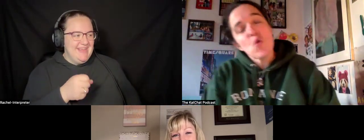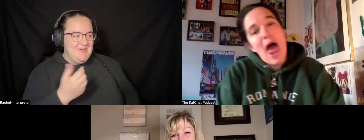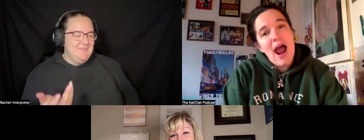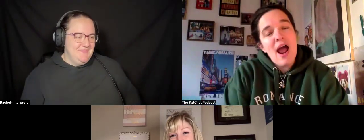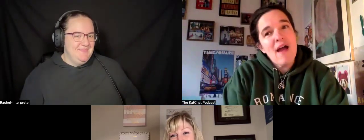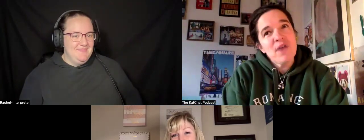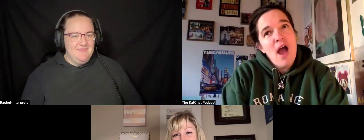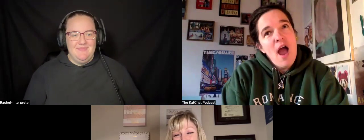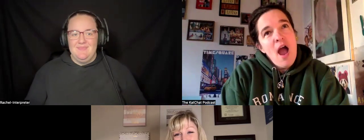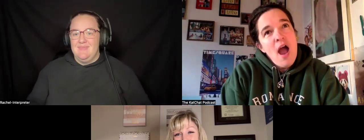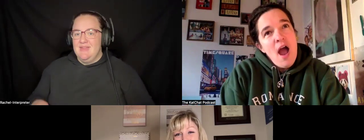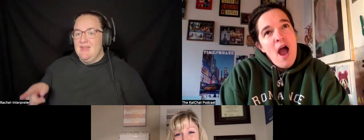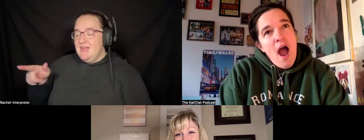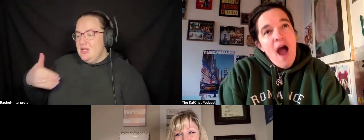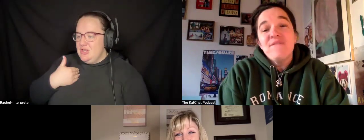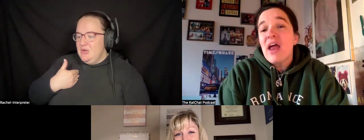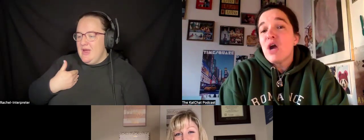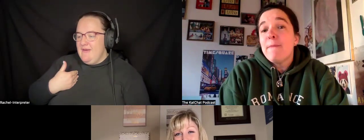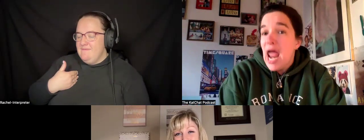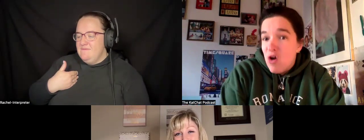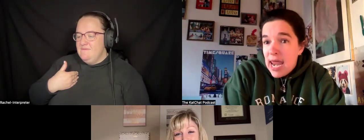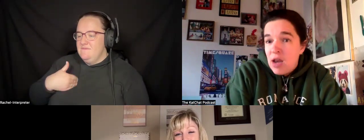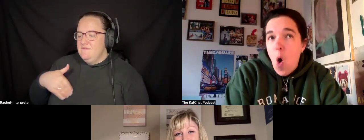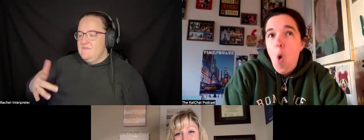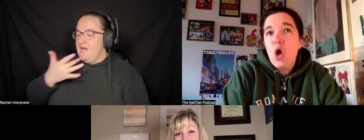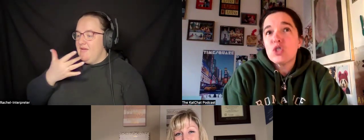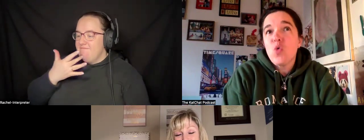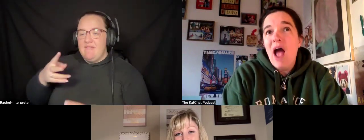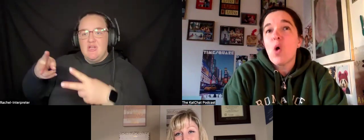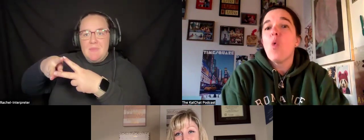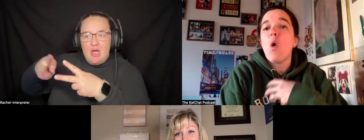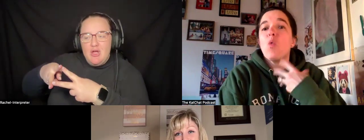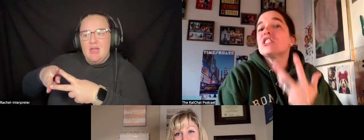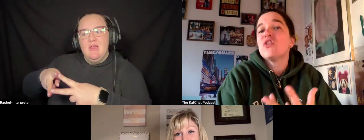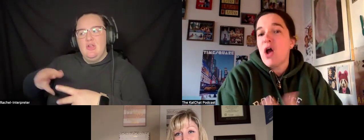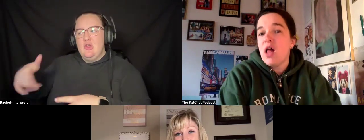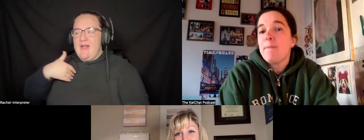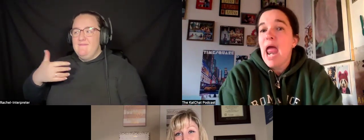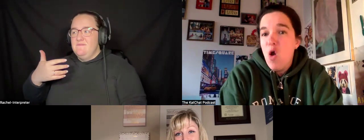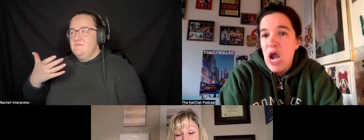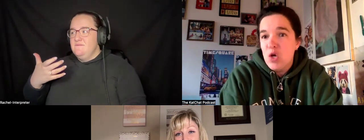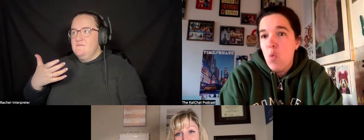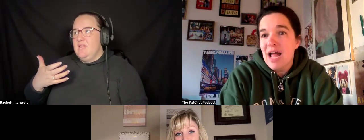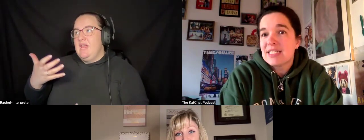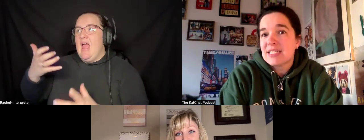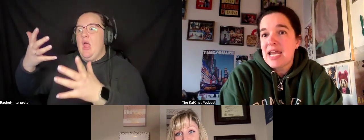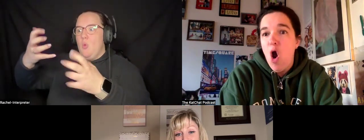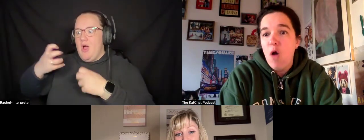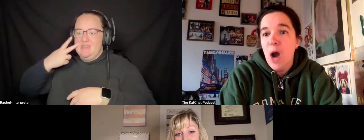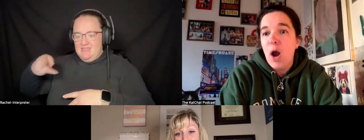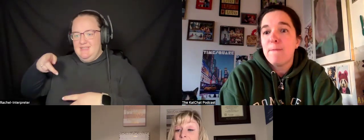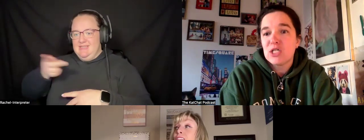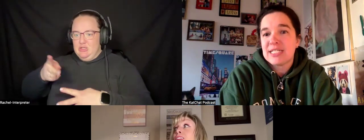Do you have a favorite parent or do you have a wish for a parent you would like to